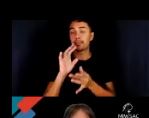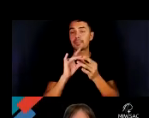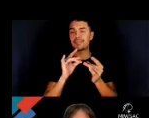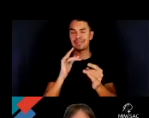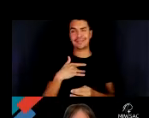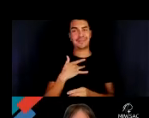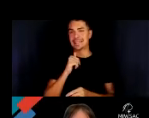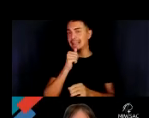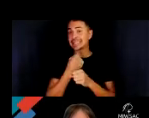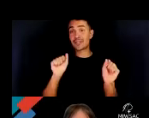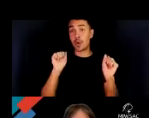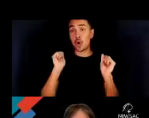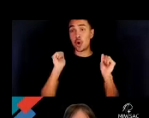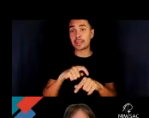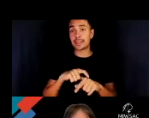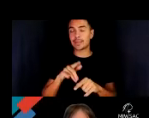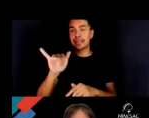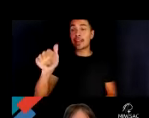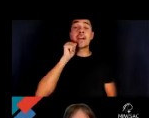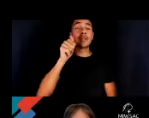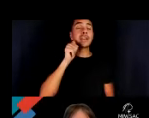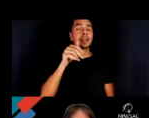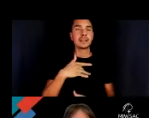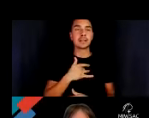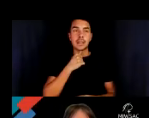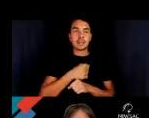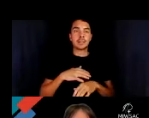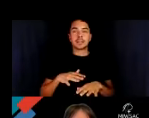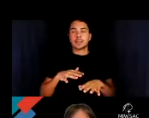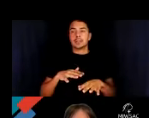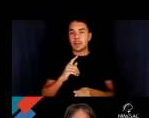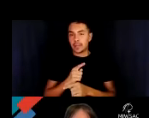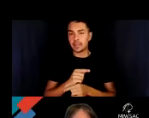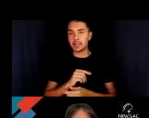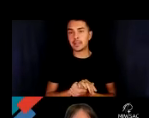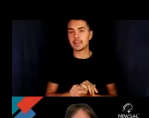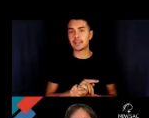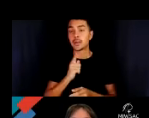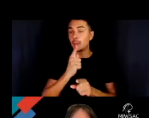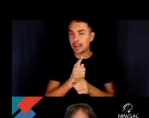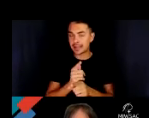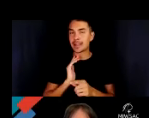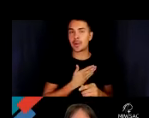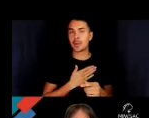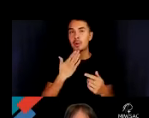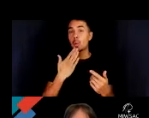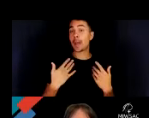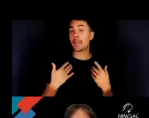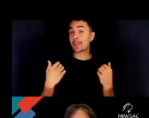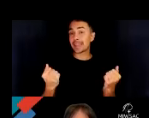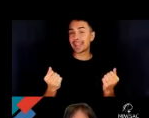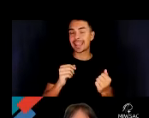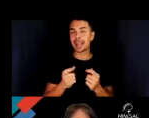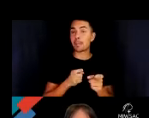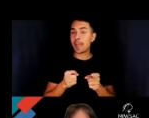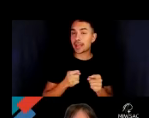So yeah, definitely throwing you out of your everyday, how we talked about like our well-being and managing that through the day-to-day, you